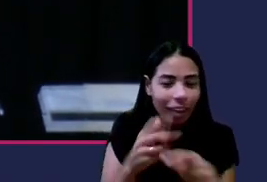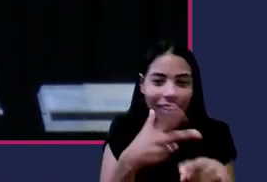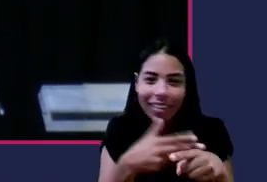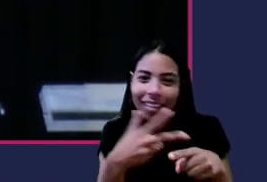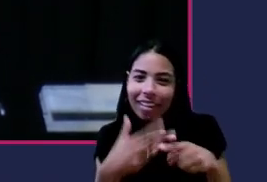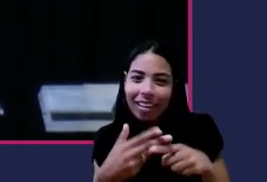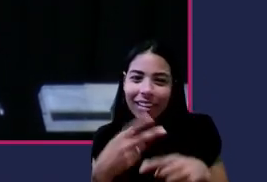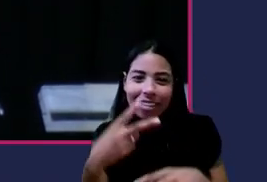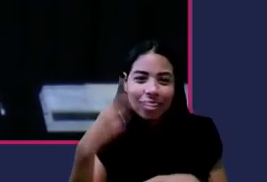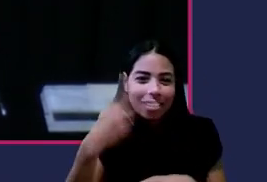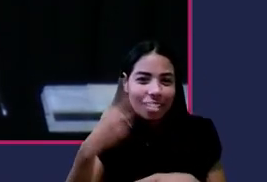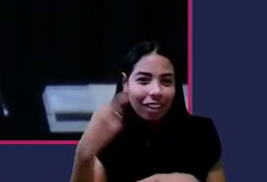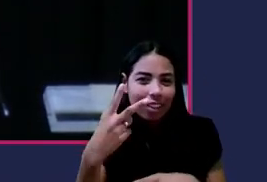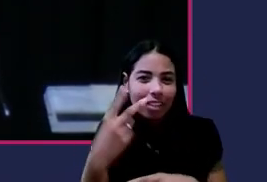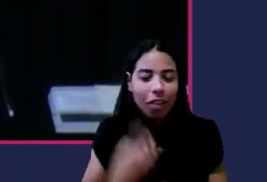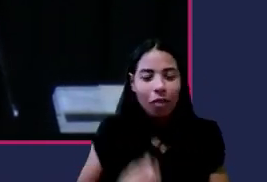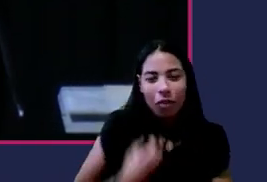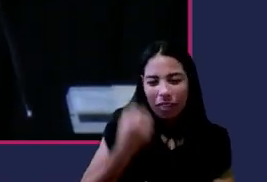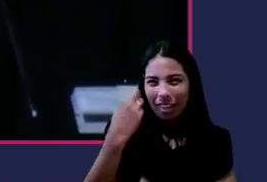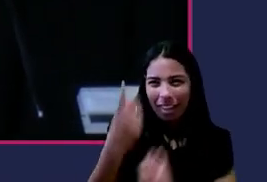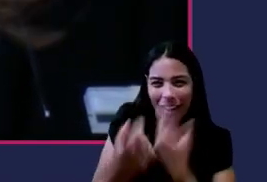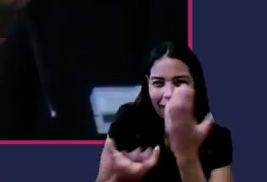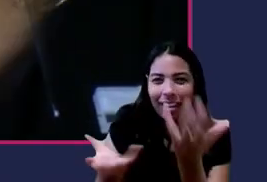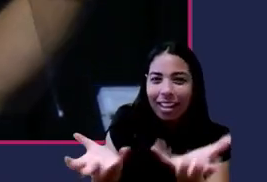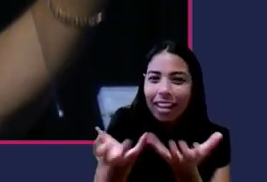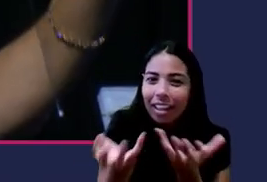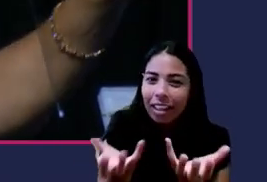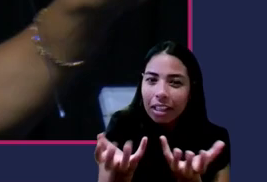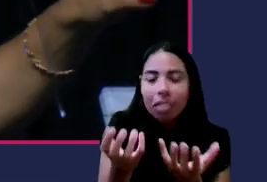ready to see the second season of